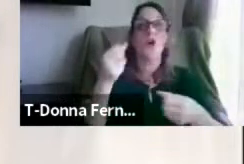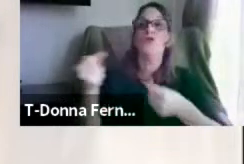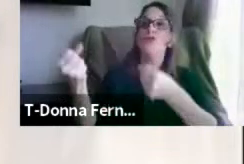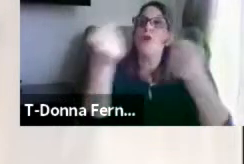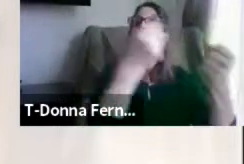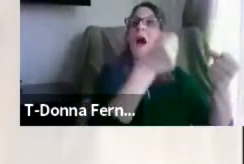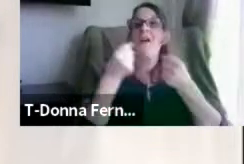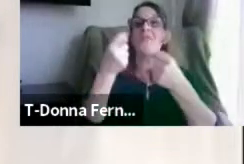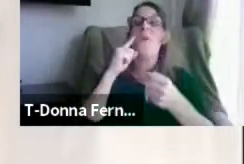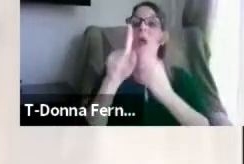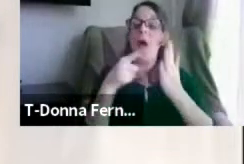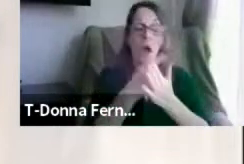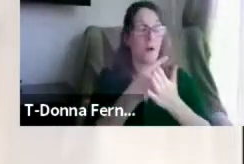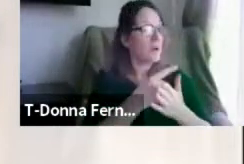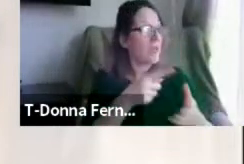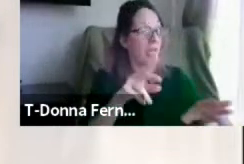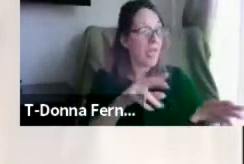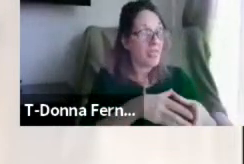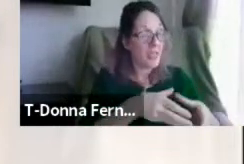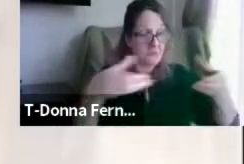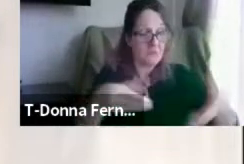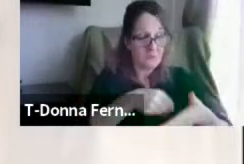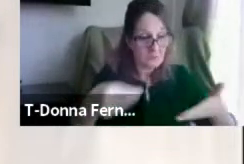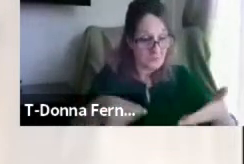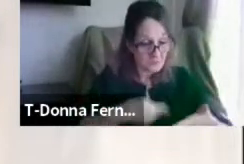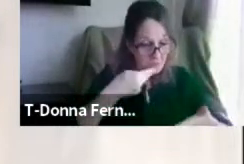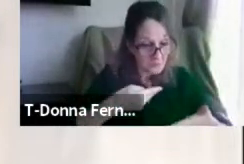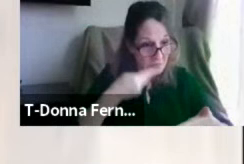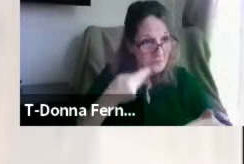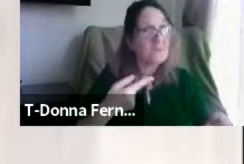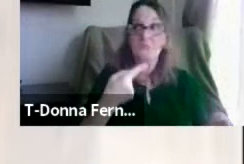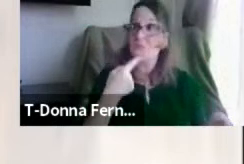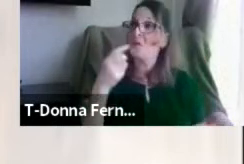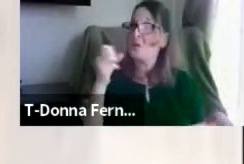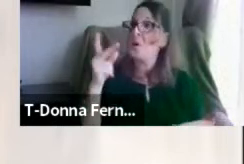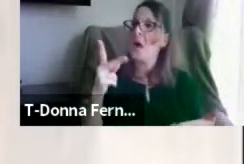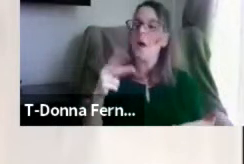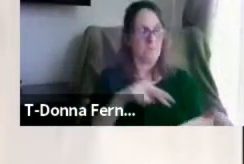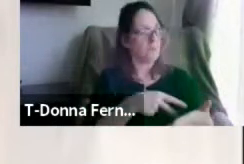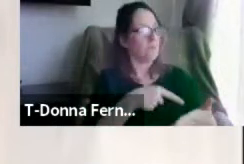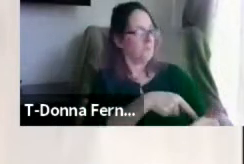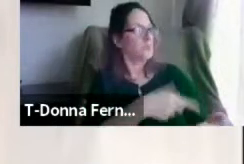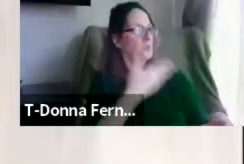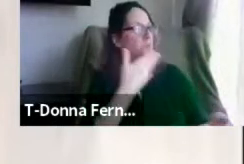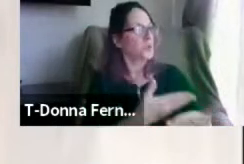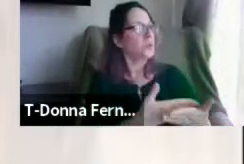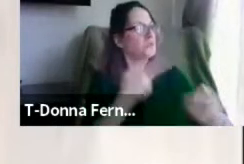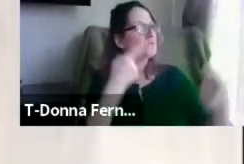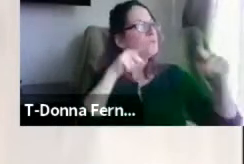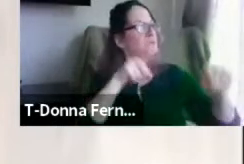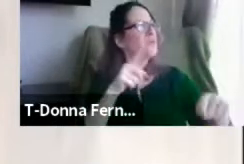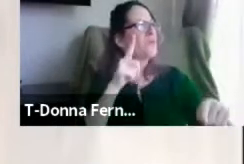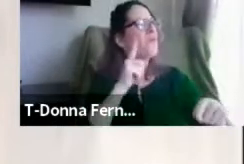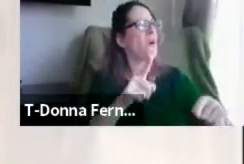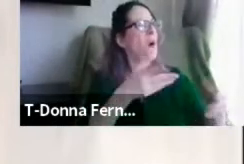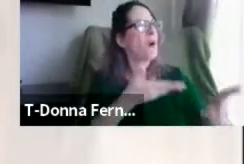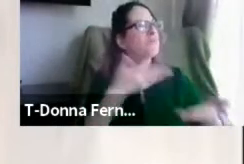an hour, and then taste it. If it tastes okay, it might be a good item to continue with to go.